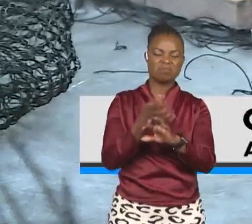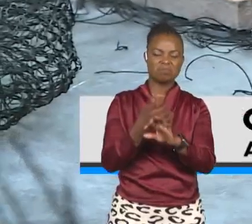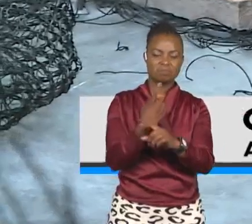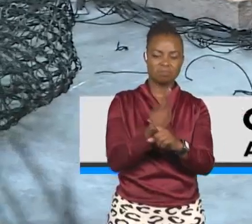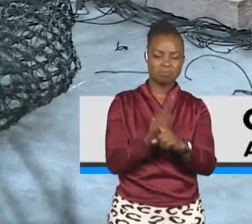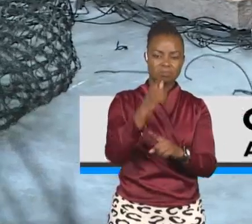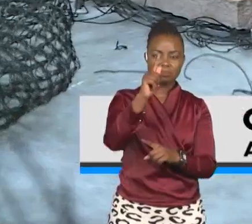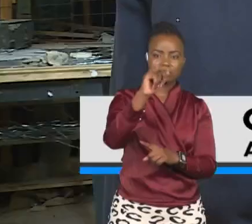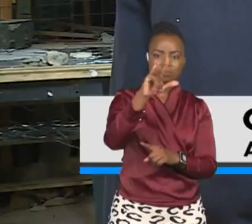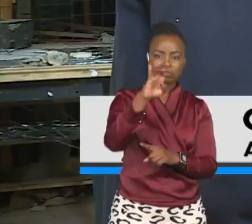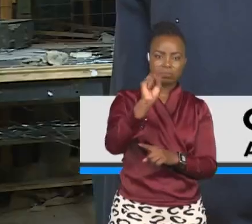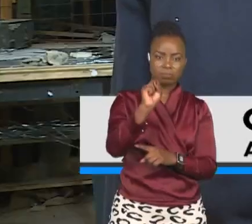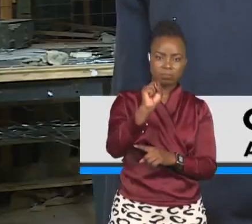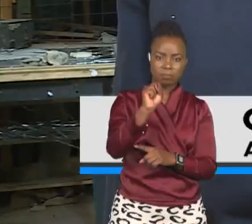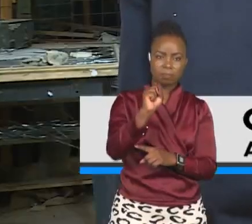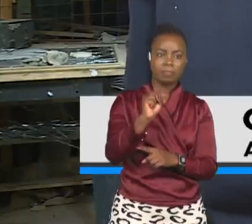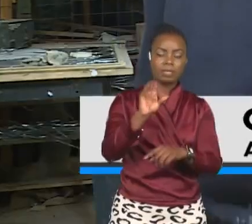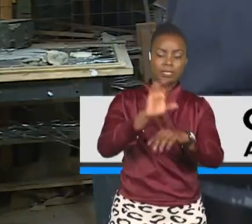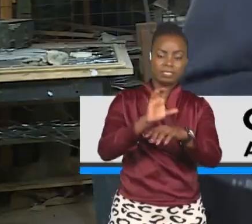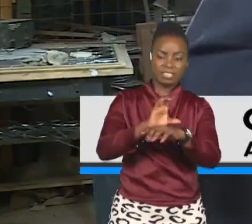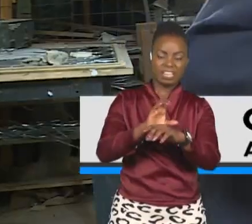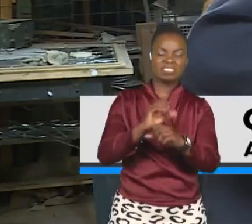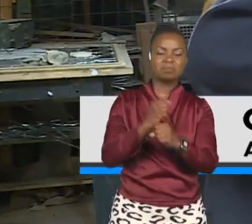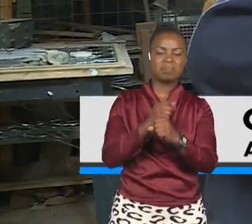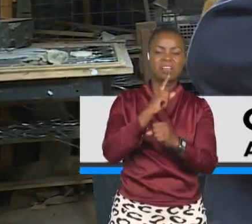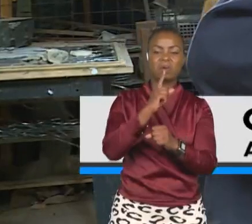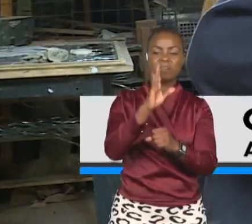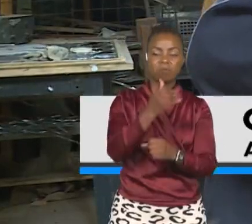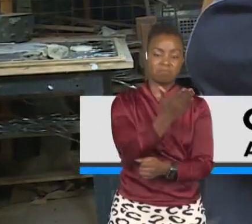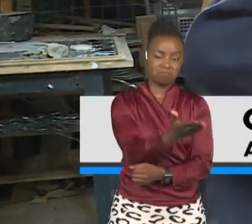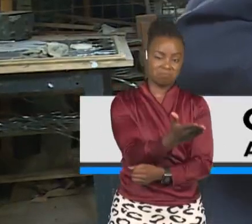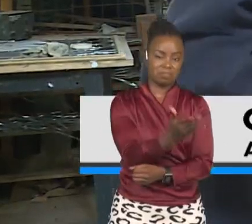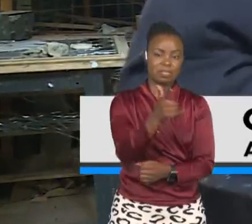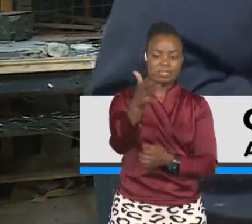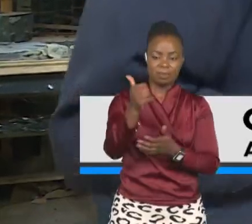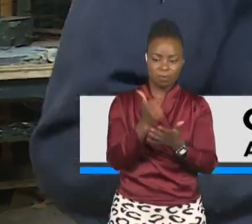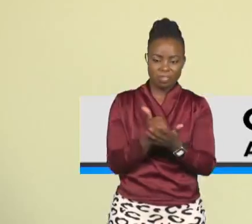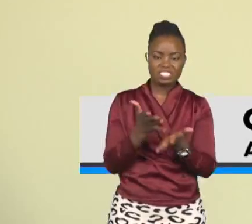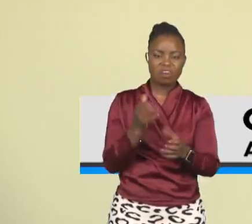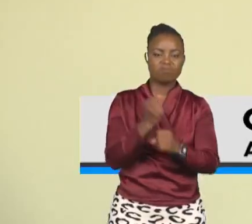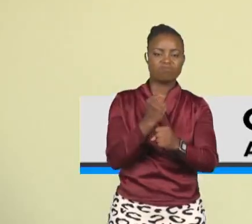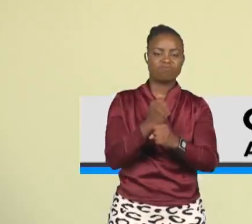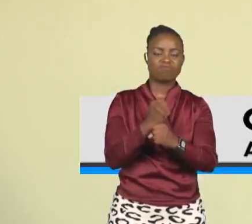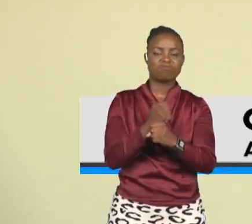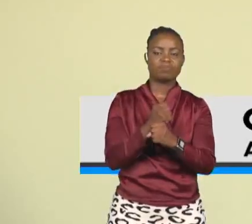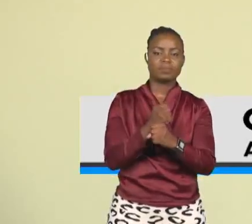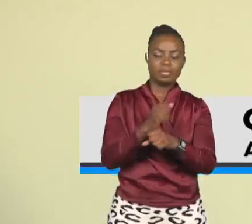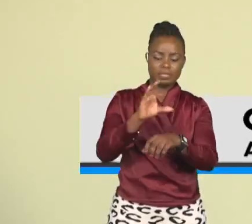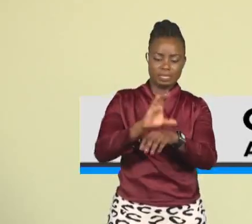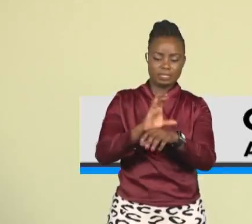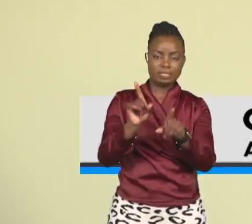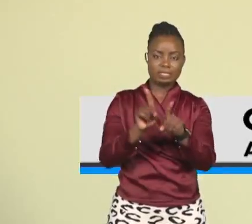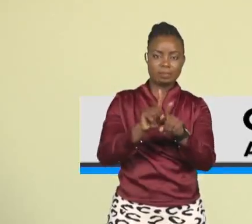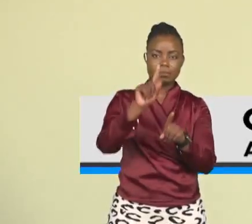when clients request. A church has already made such an order, and his employees are already working on it. Churches and